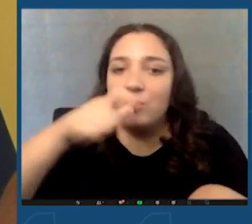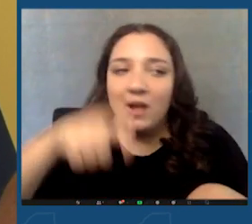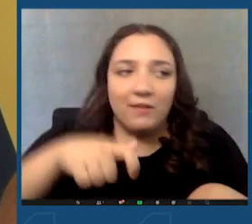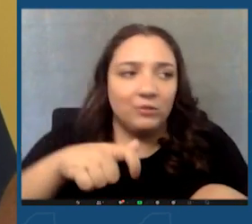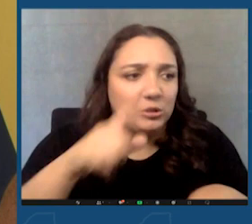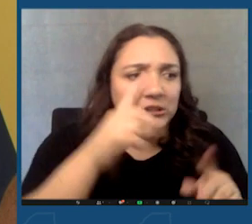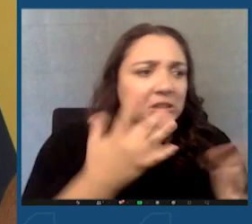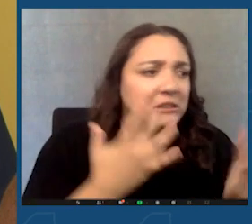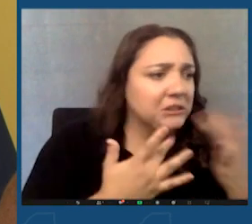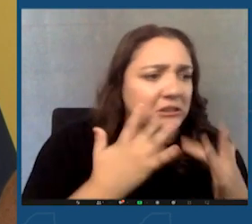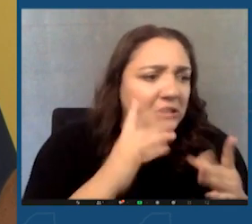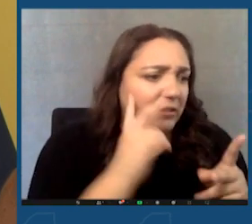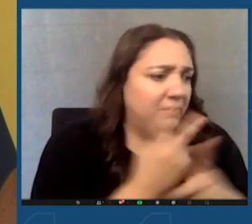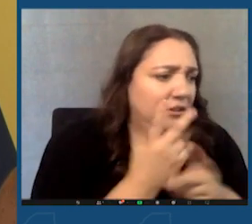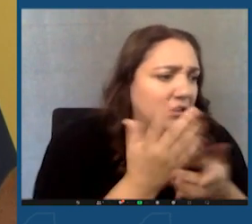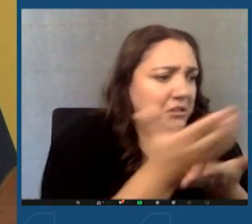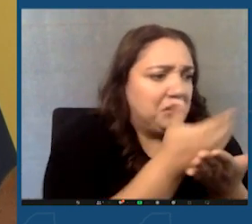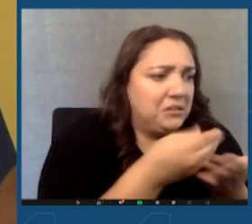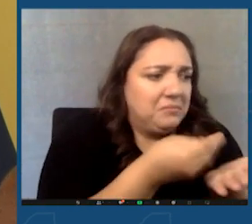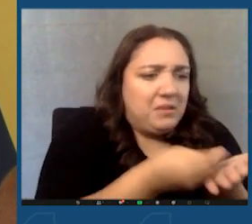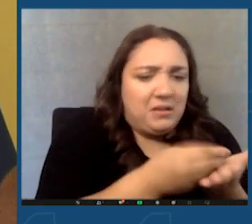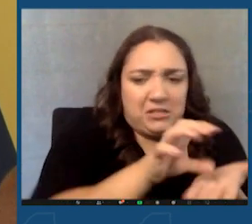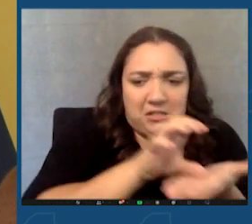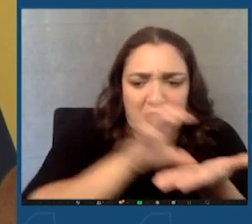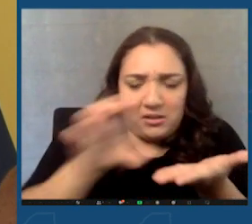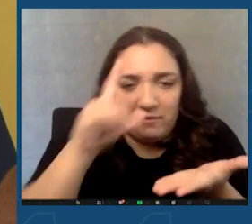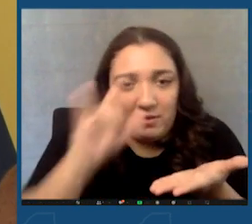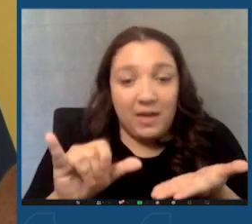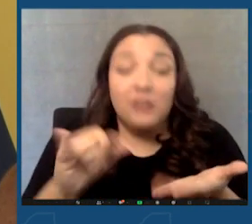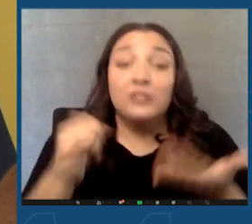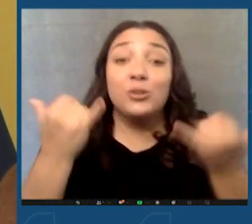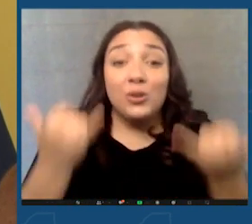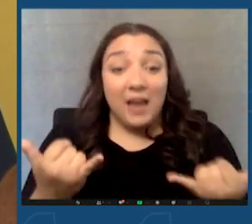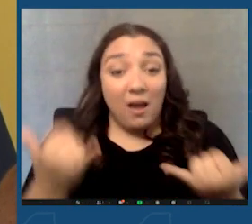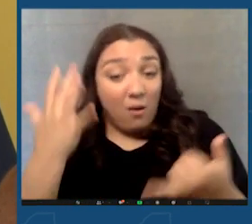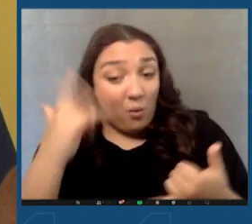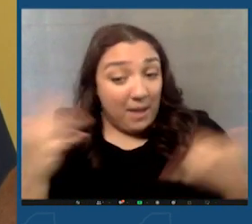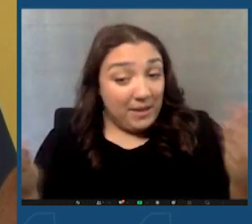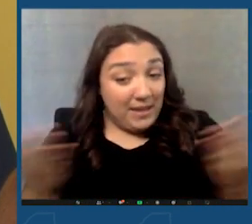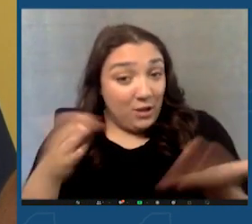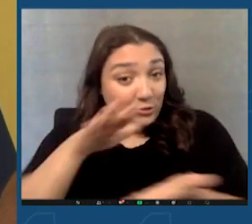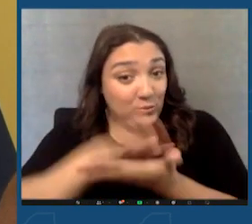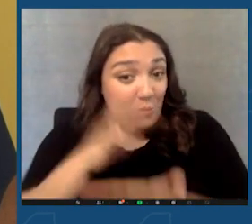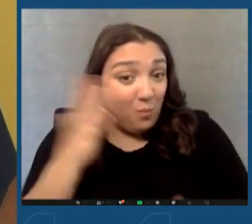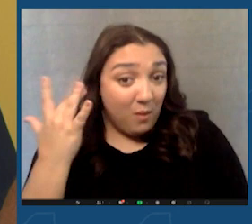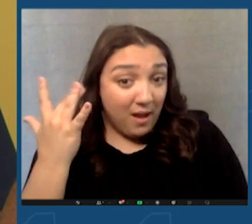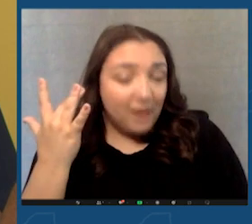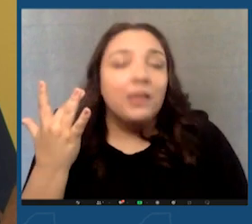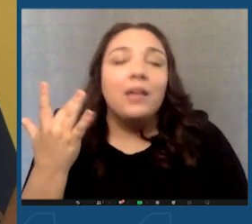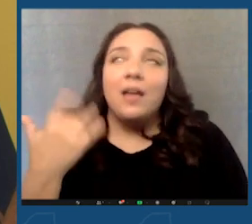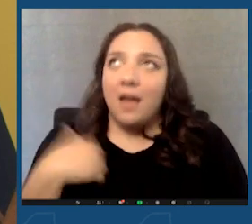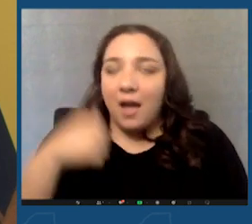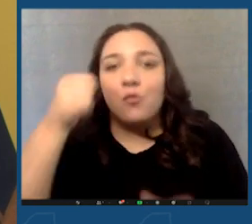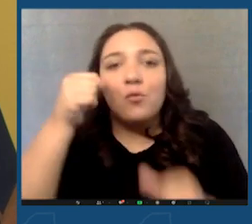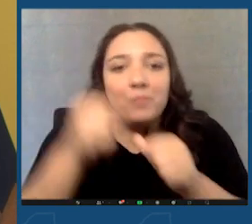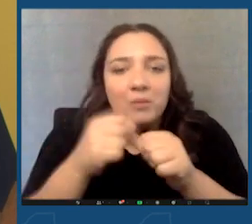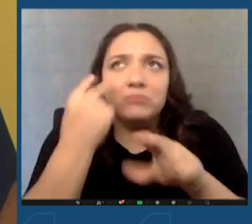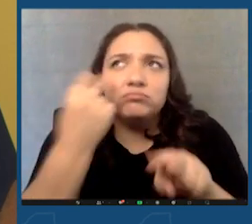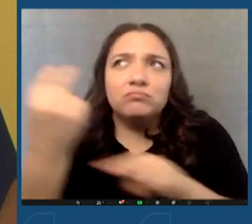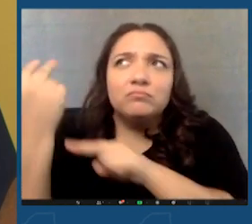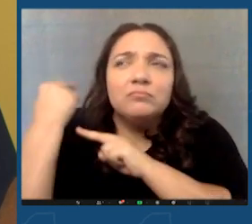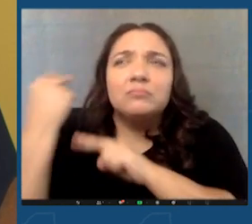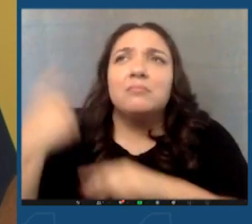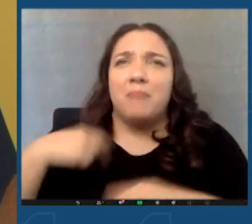this. So why am I here at a school? Because I'll never forget my children's first days at preschool.